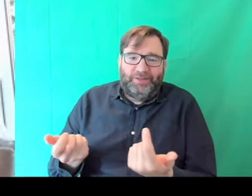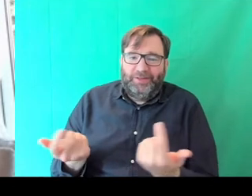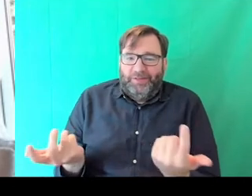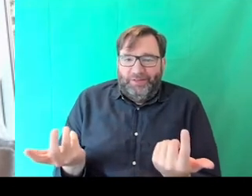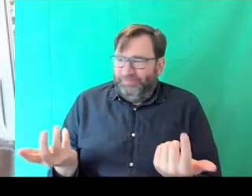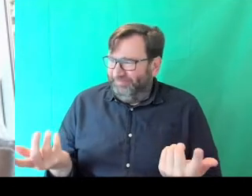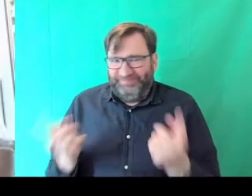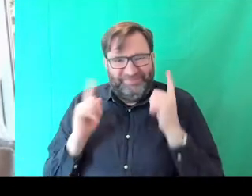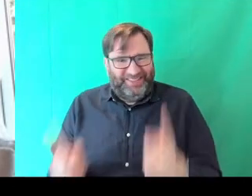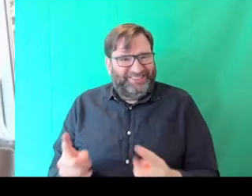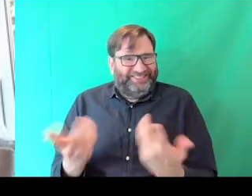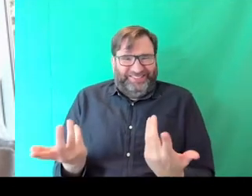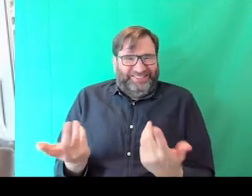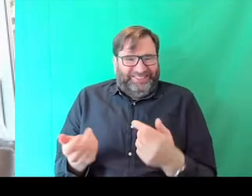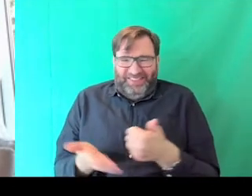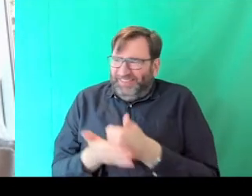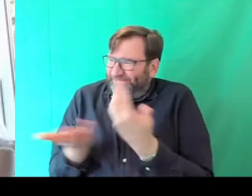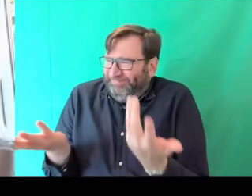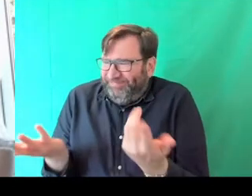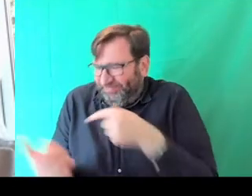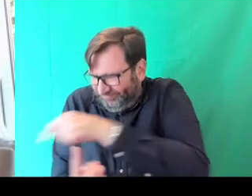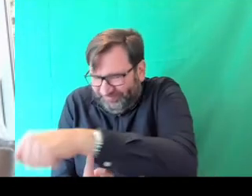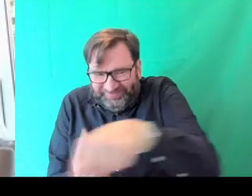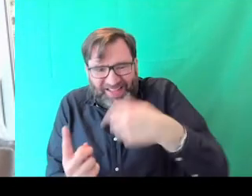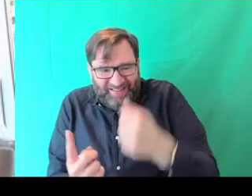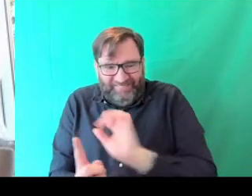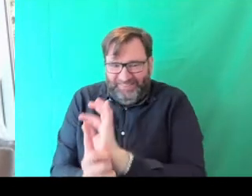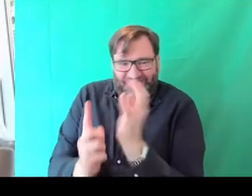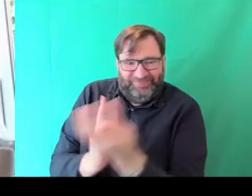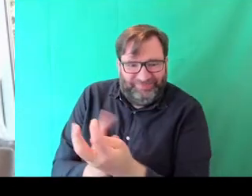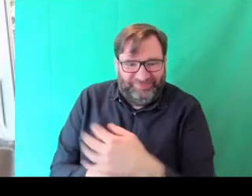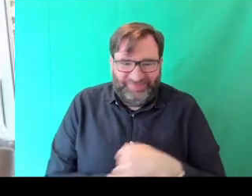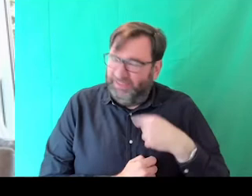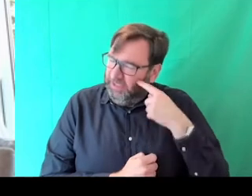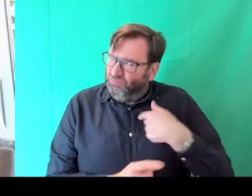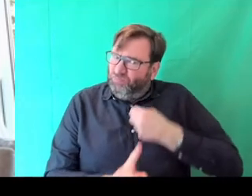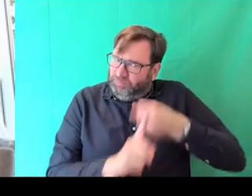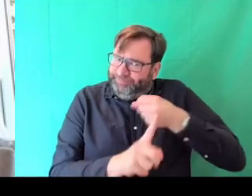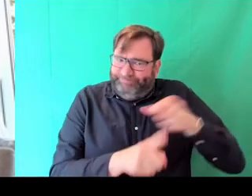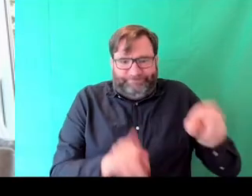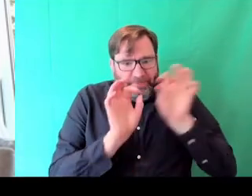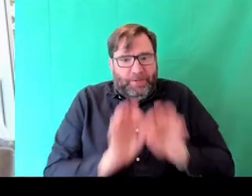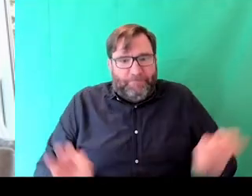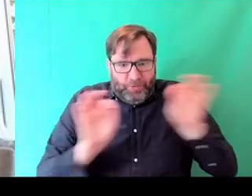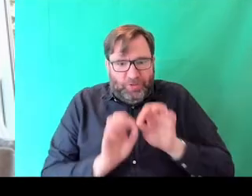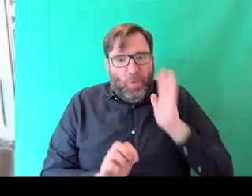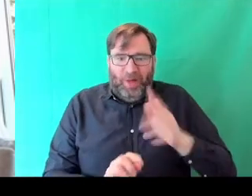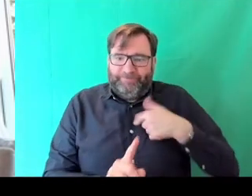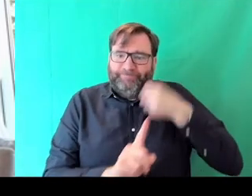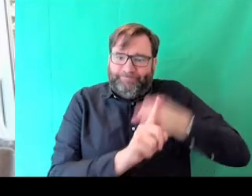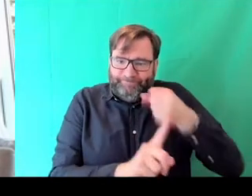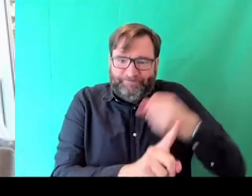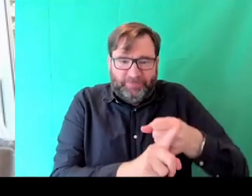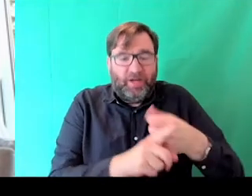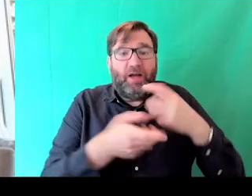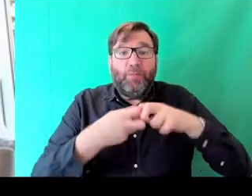positive. They only want to see the happy things. And the Channel 4 commercial is like, no, we literally sometimes can't even get into a restaurant